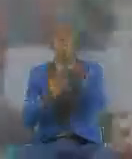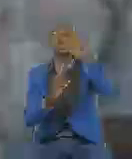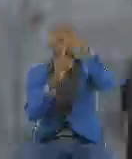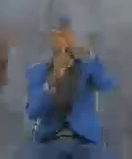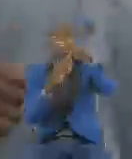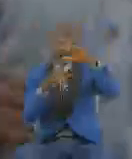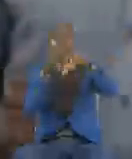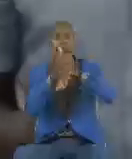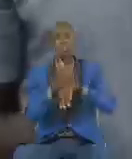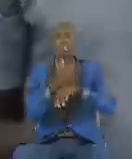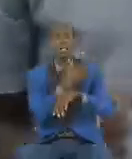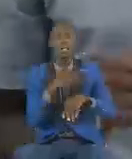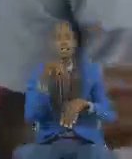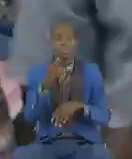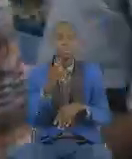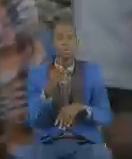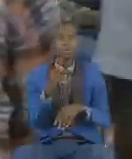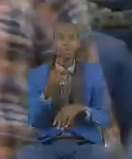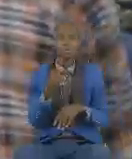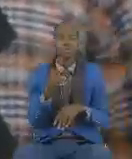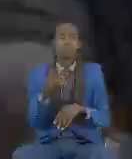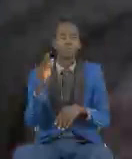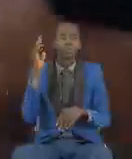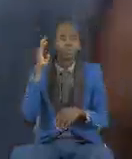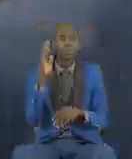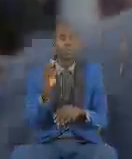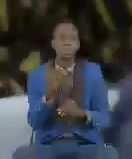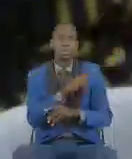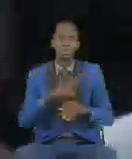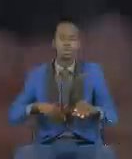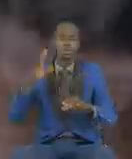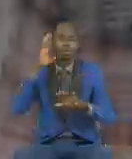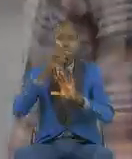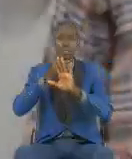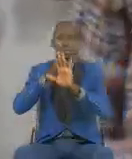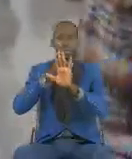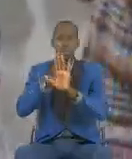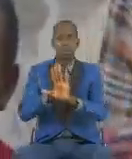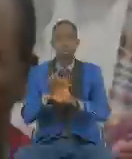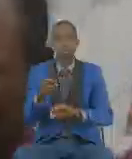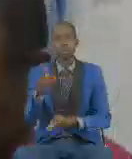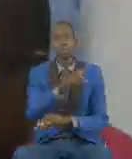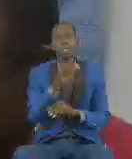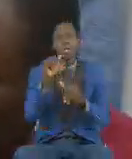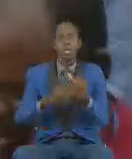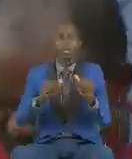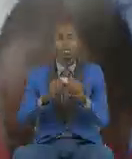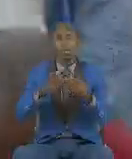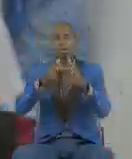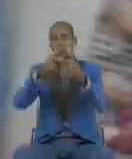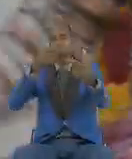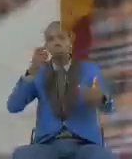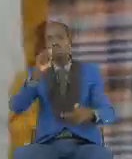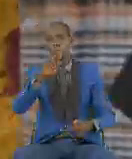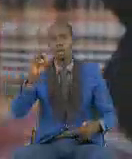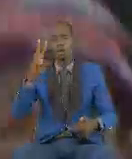the word is a shield. The Lord will shield you. Every arrow that comes, the Lord will